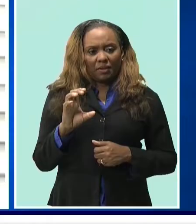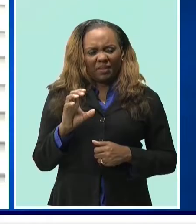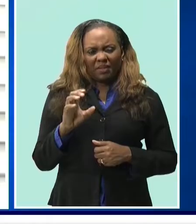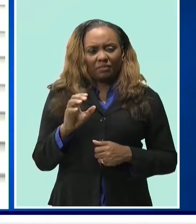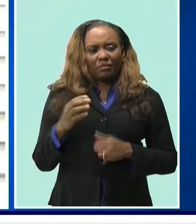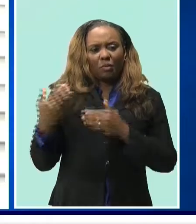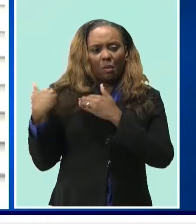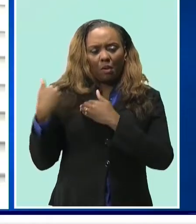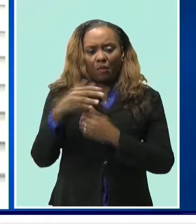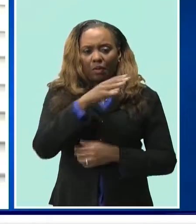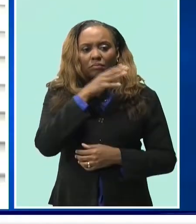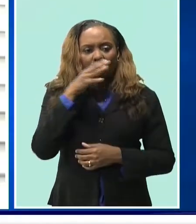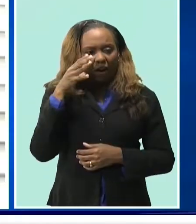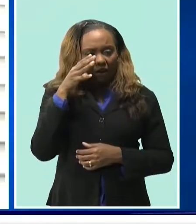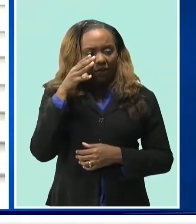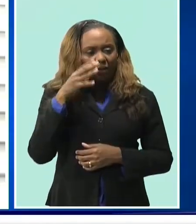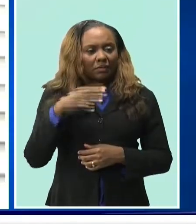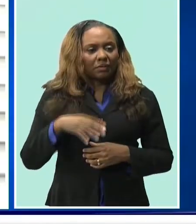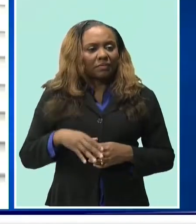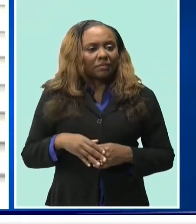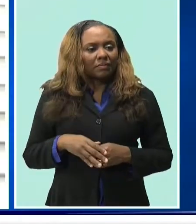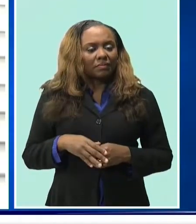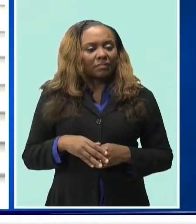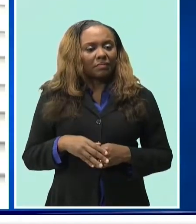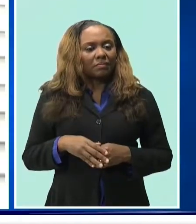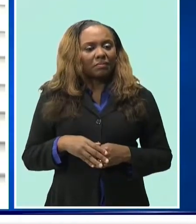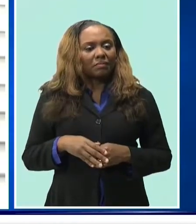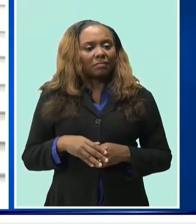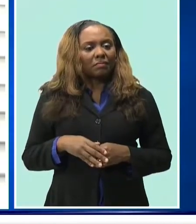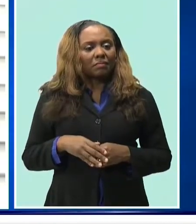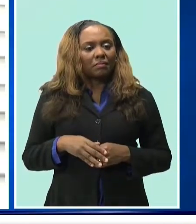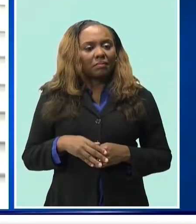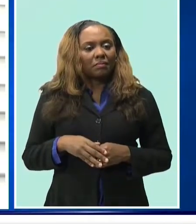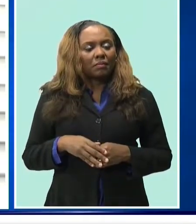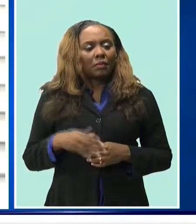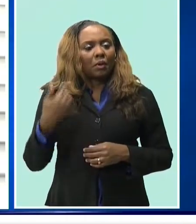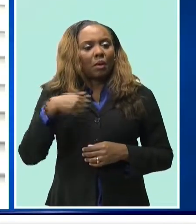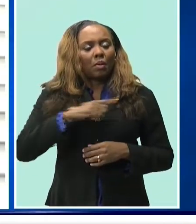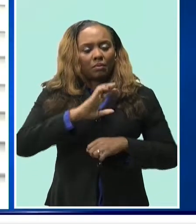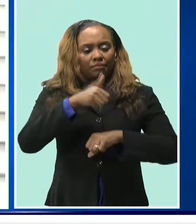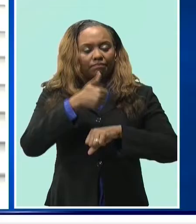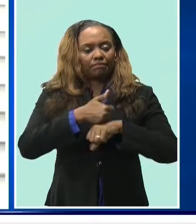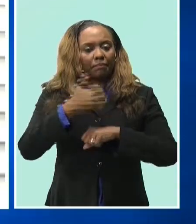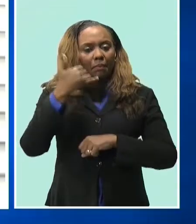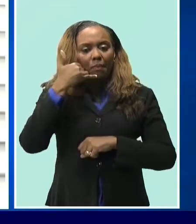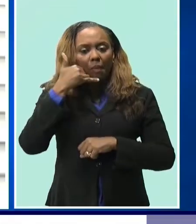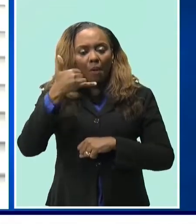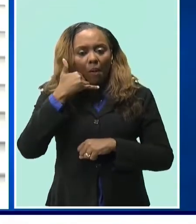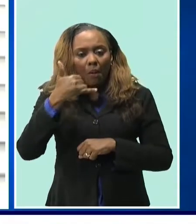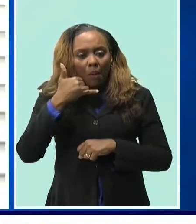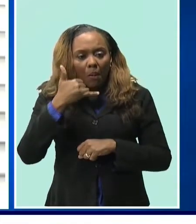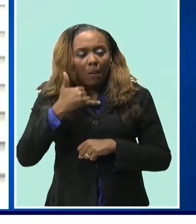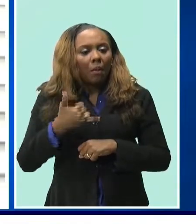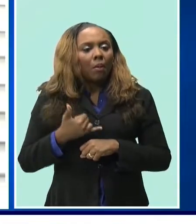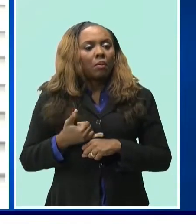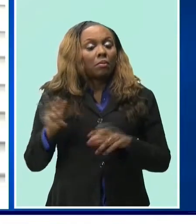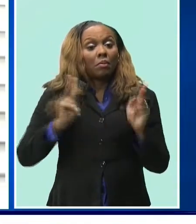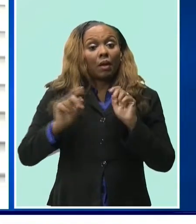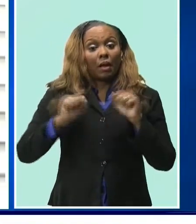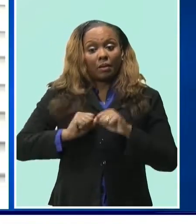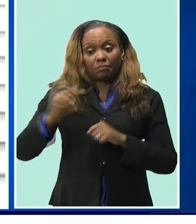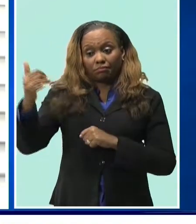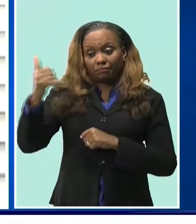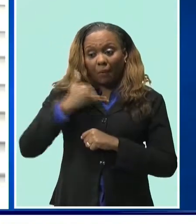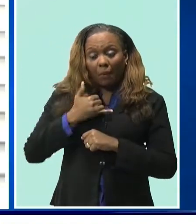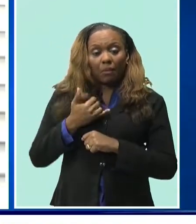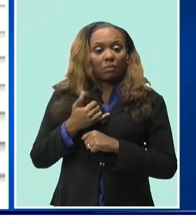and Marketing Corporation, they have arranged for telephone calls. There's a dedicated telephone line where people can place